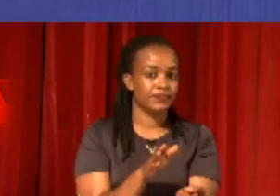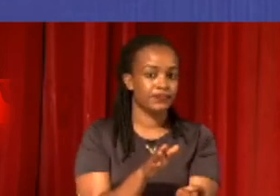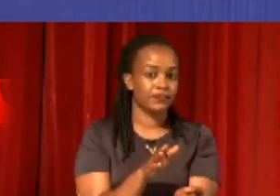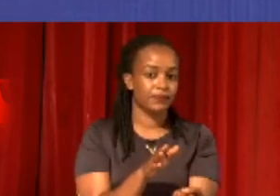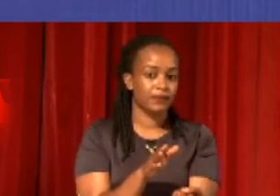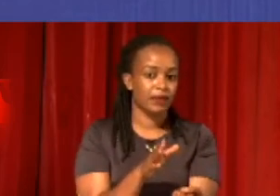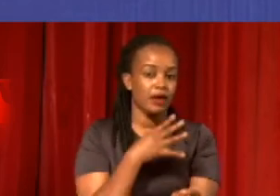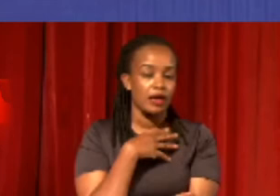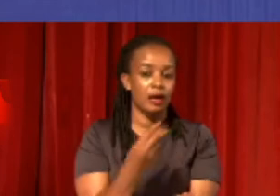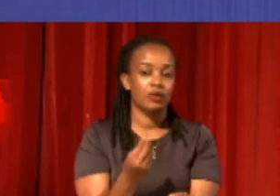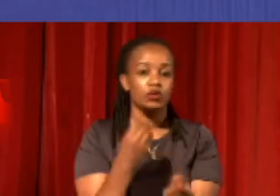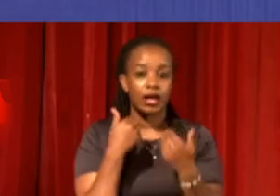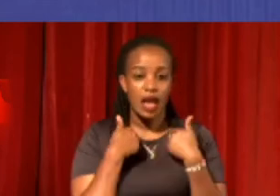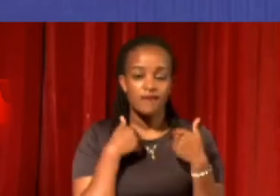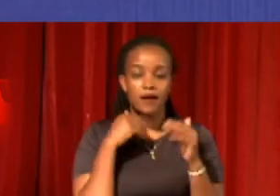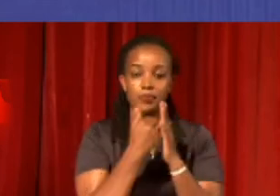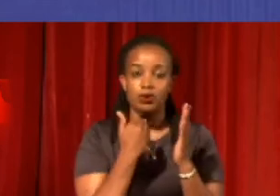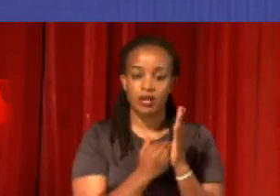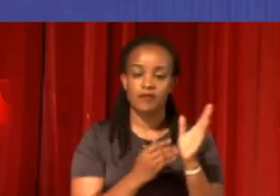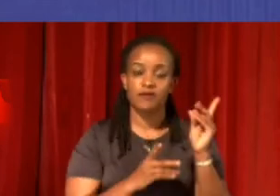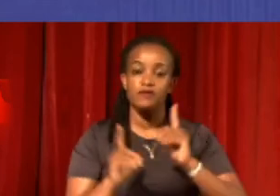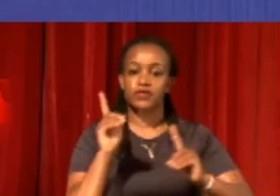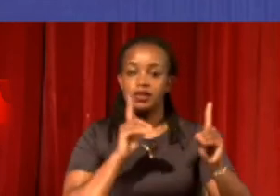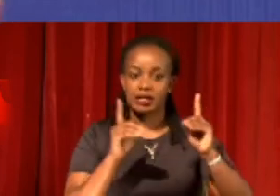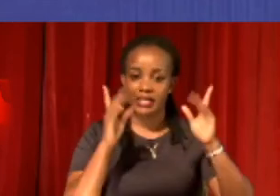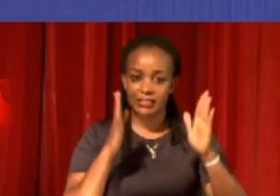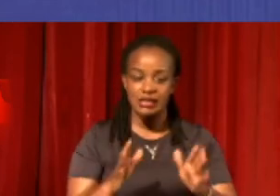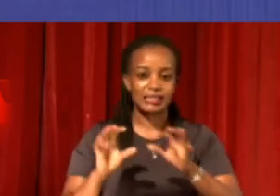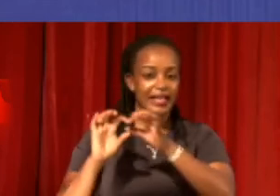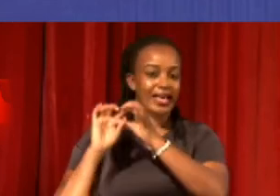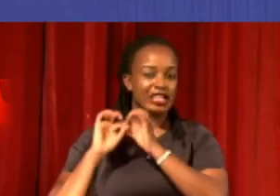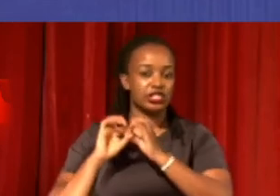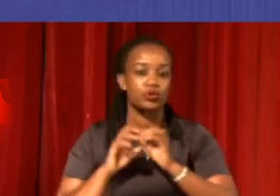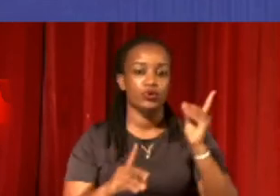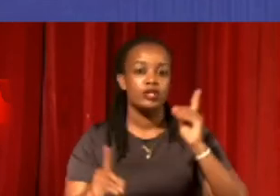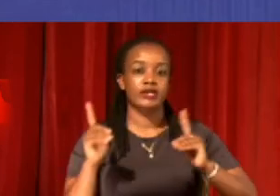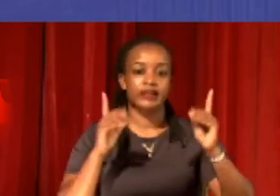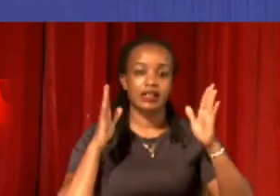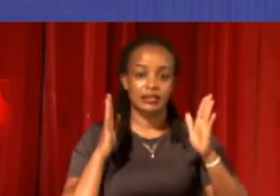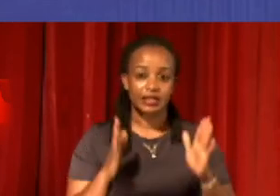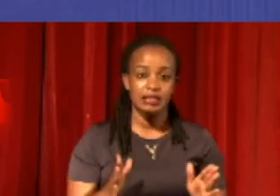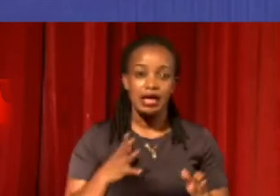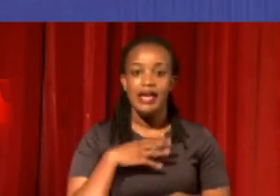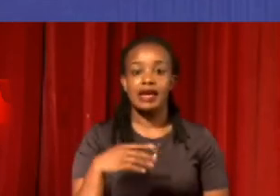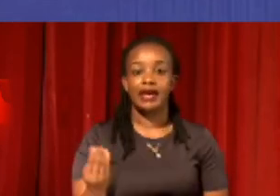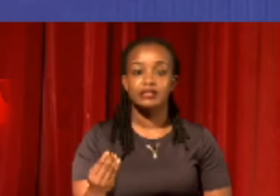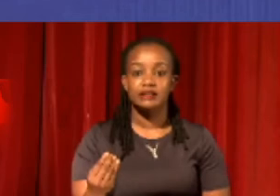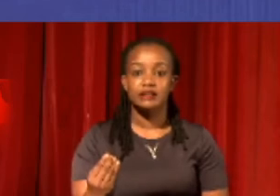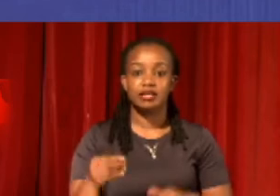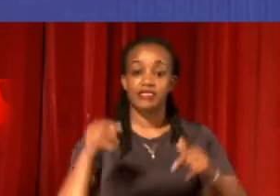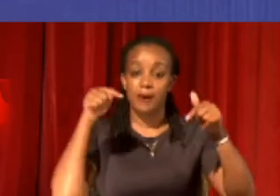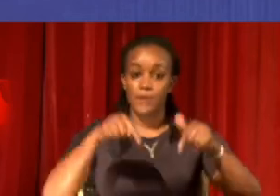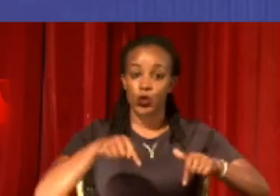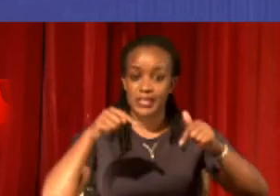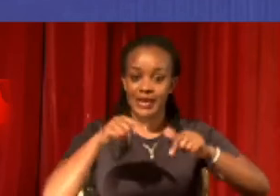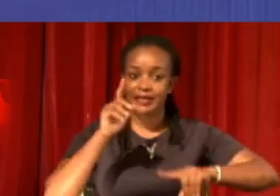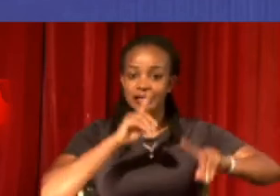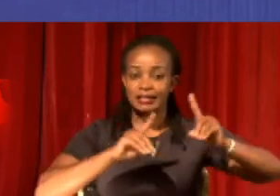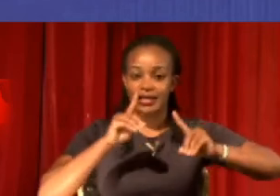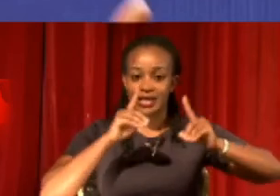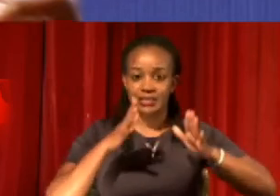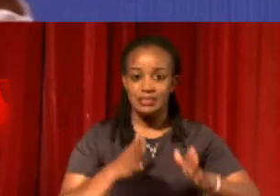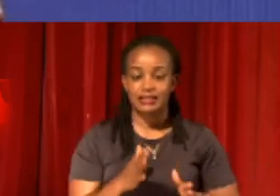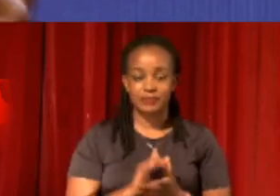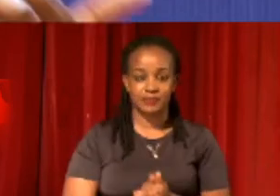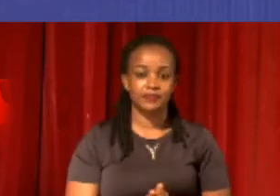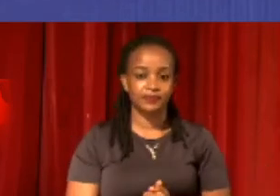a program for the dancers, mm-hmm. both cultural dancers and the contemporary dancers. Yes. And in this, sometimes it's good to explain. Mm-hmm.